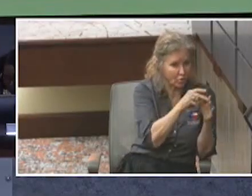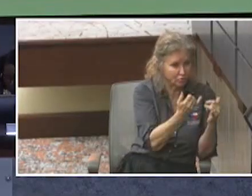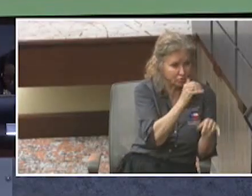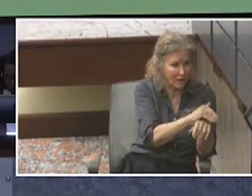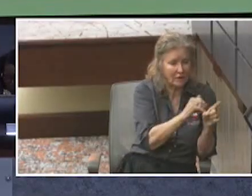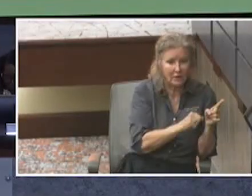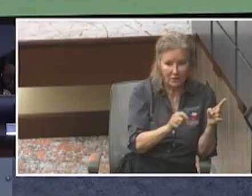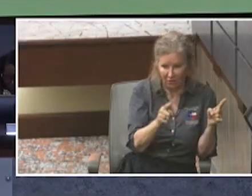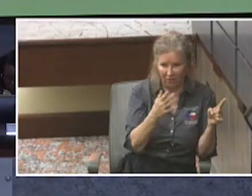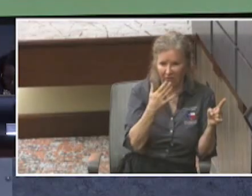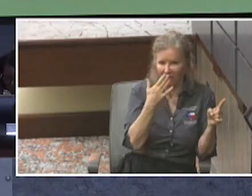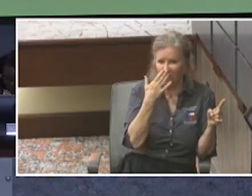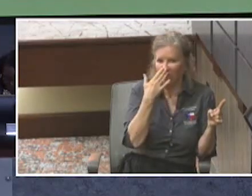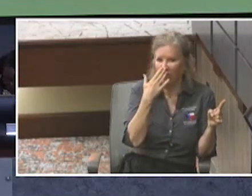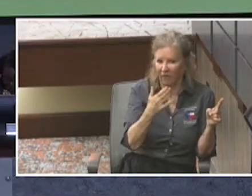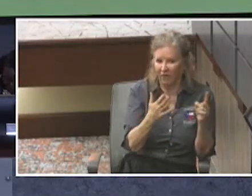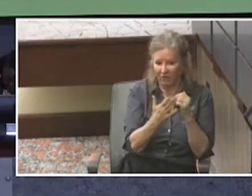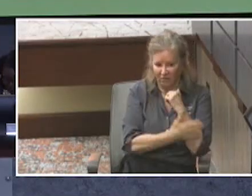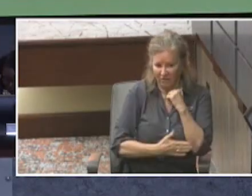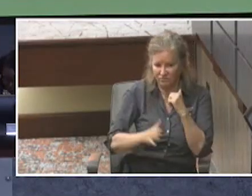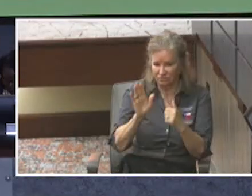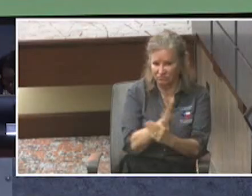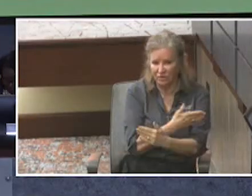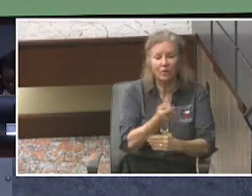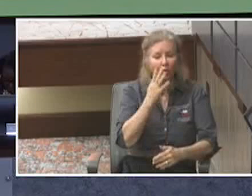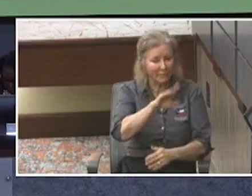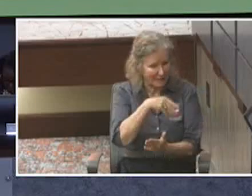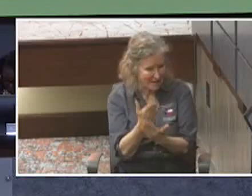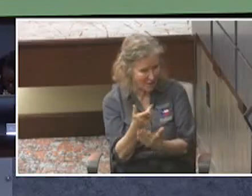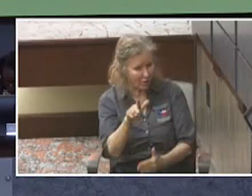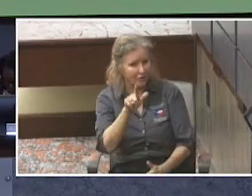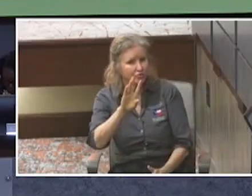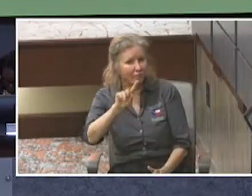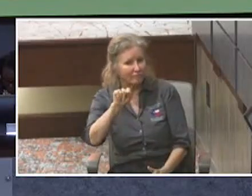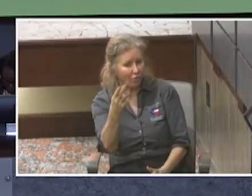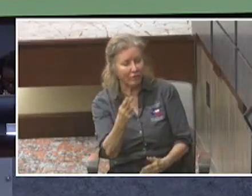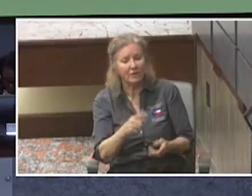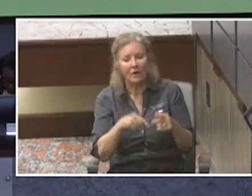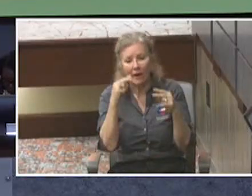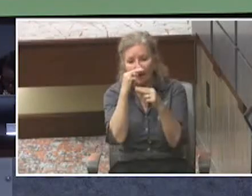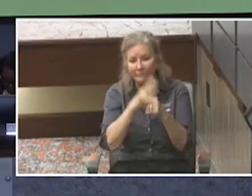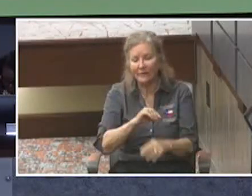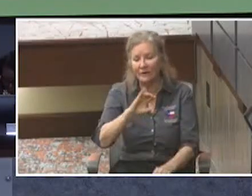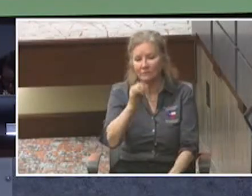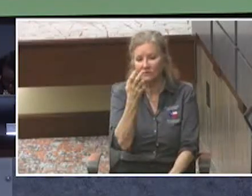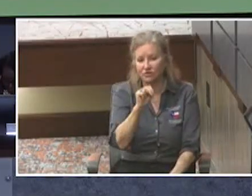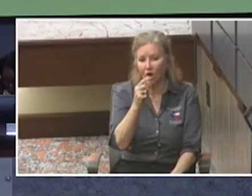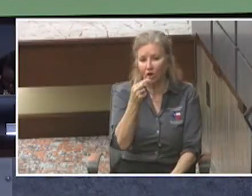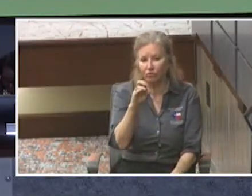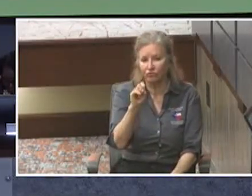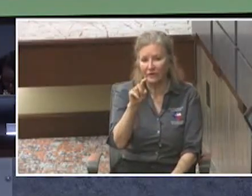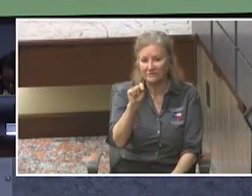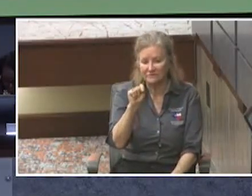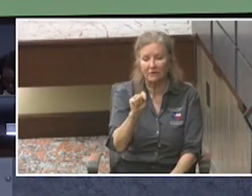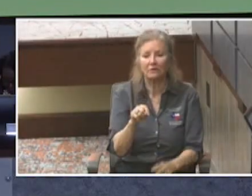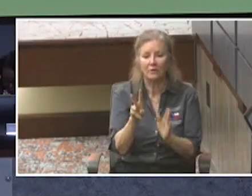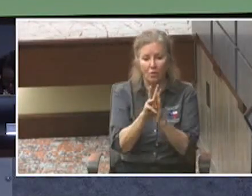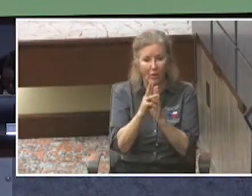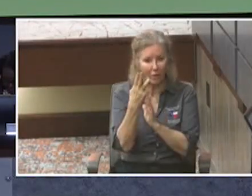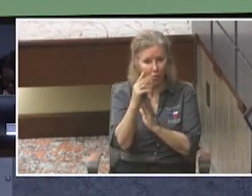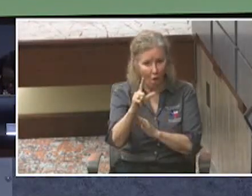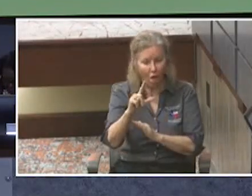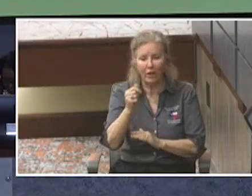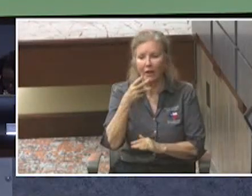music. He'll be here on the 24th. We have comedian John Christ coming in at Waco Hall on